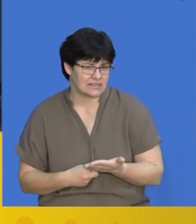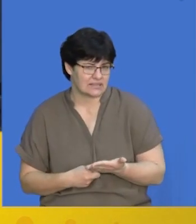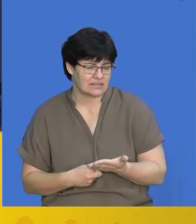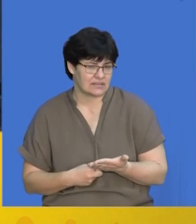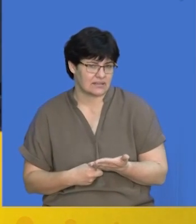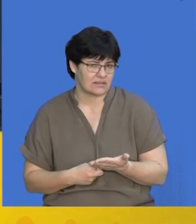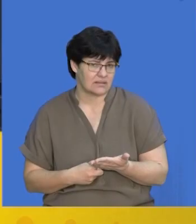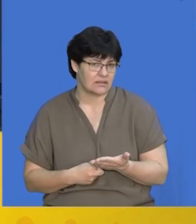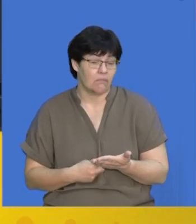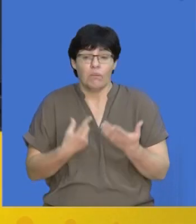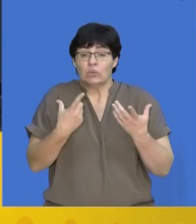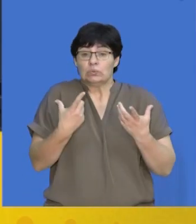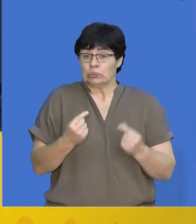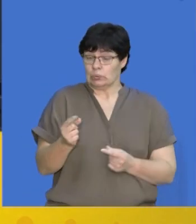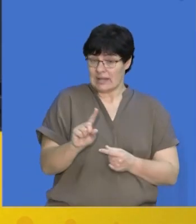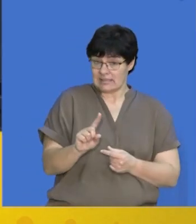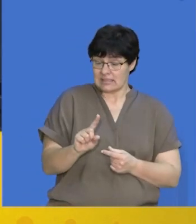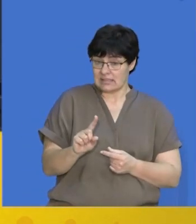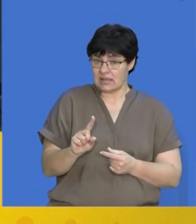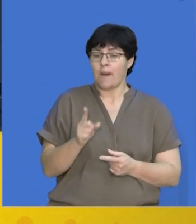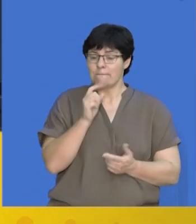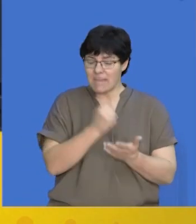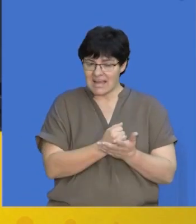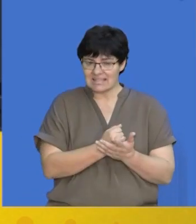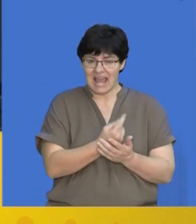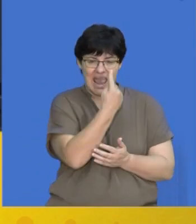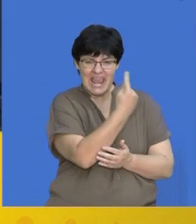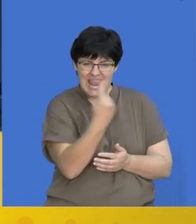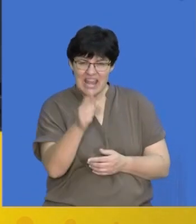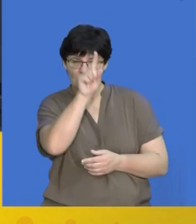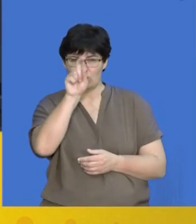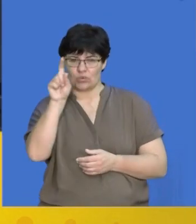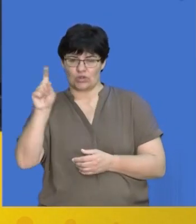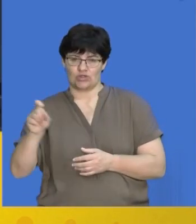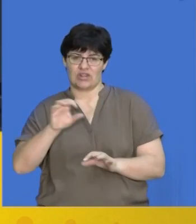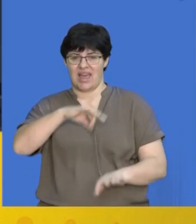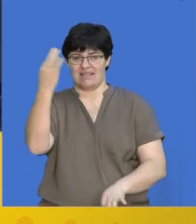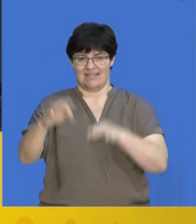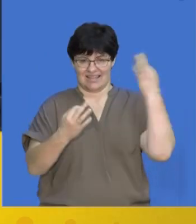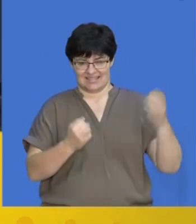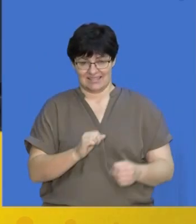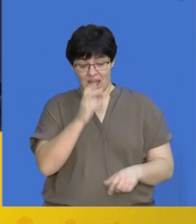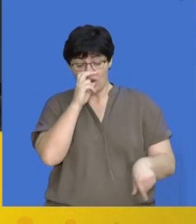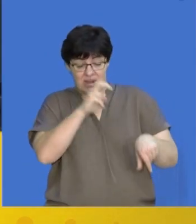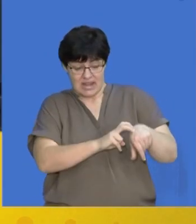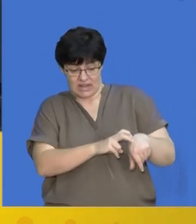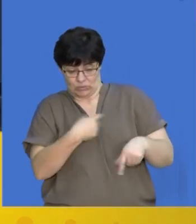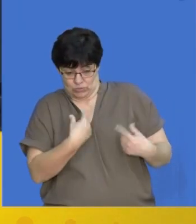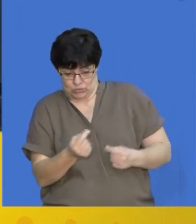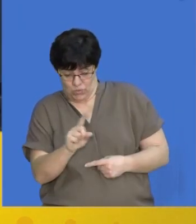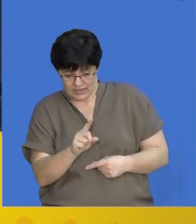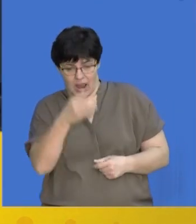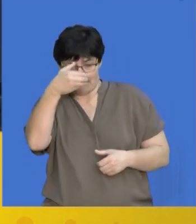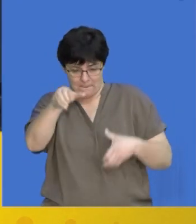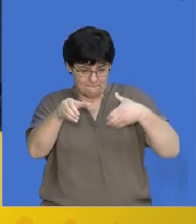All you have to do is be able to analyze each question, know its requirements, and then break it up